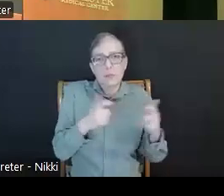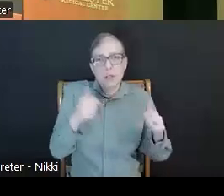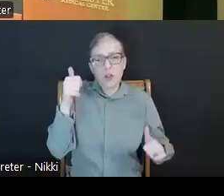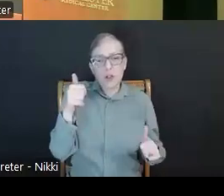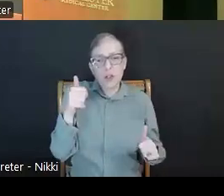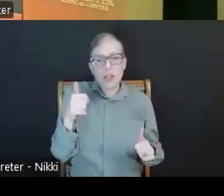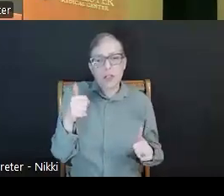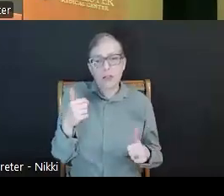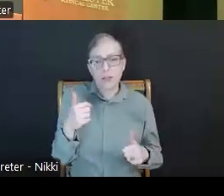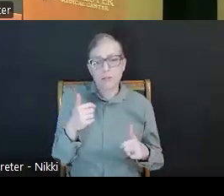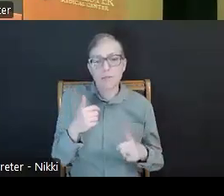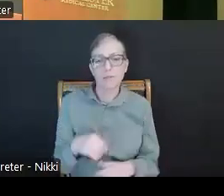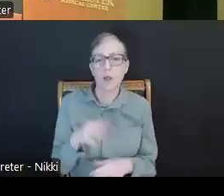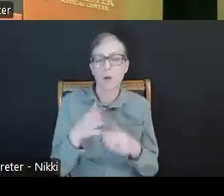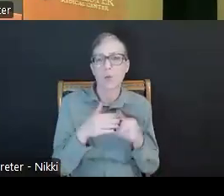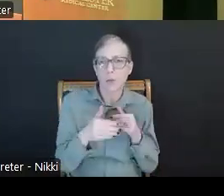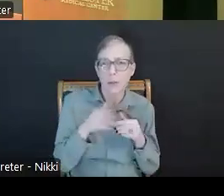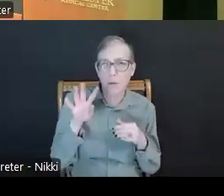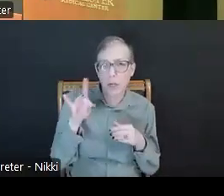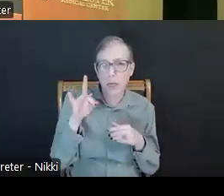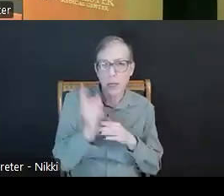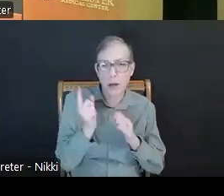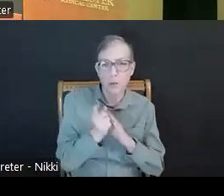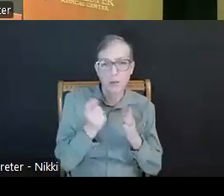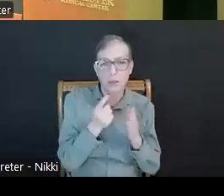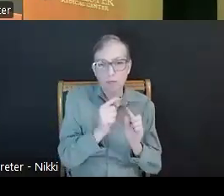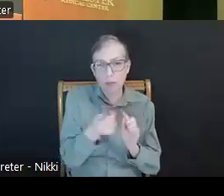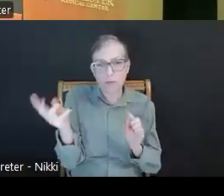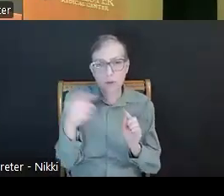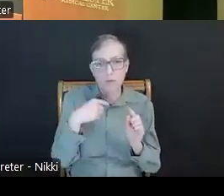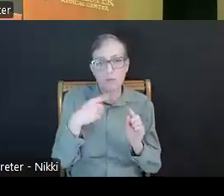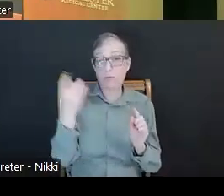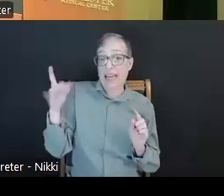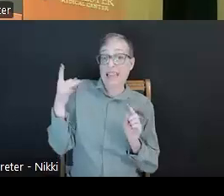26. And these were the results for mortality and for length of stay.